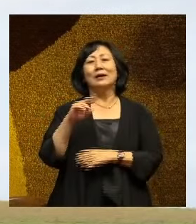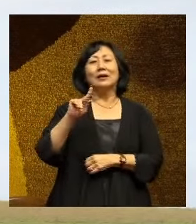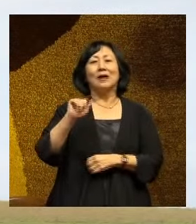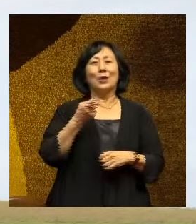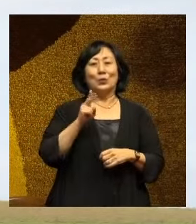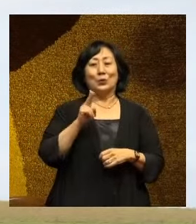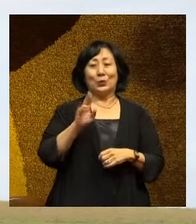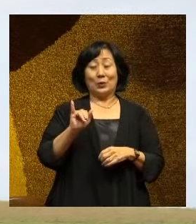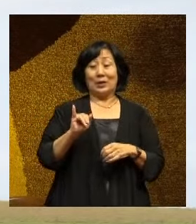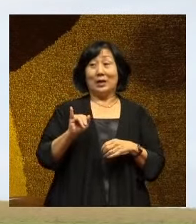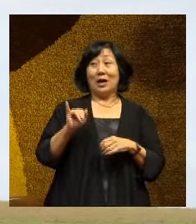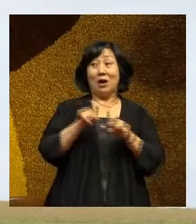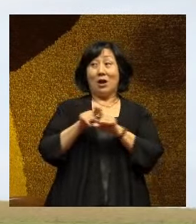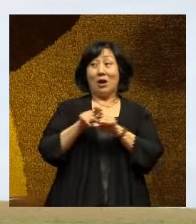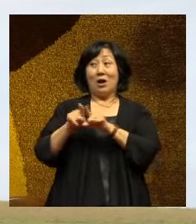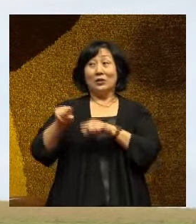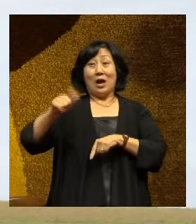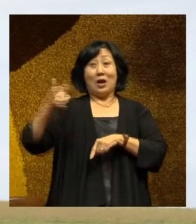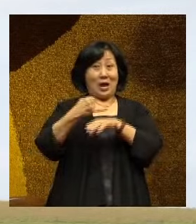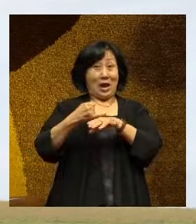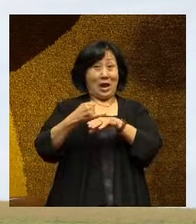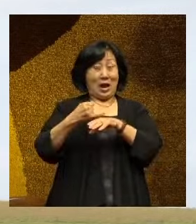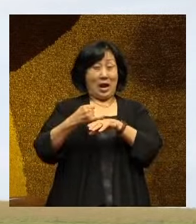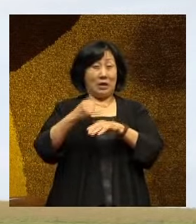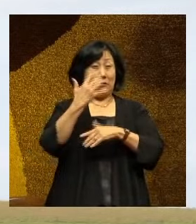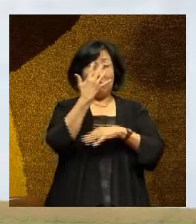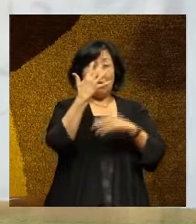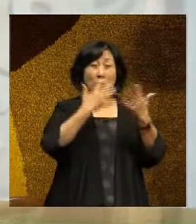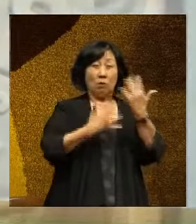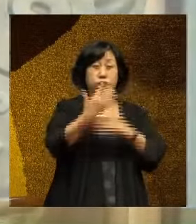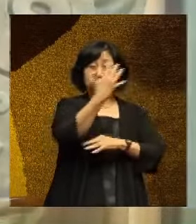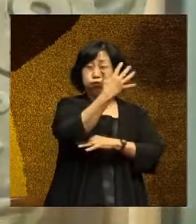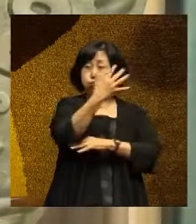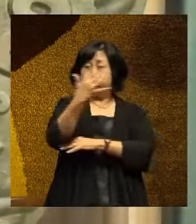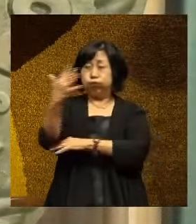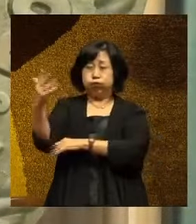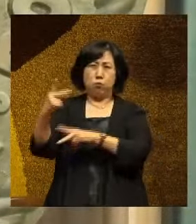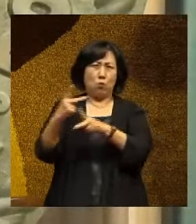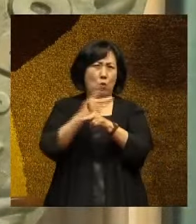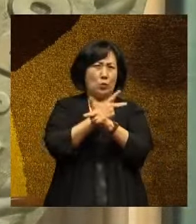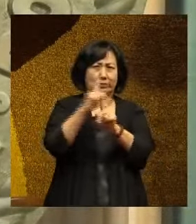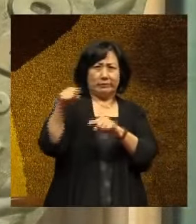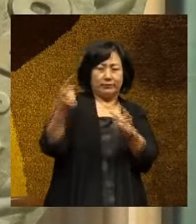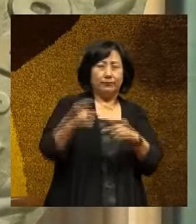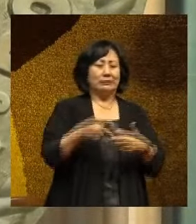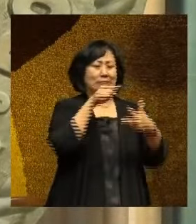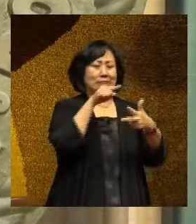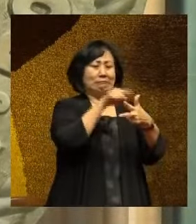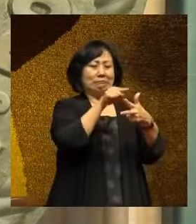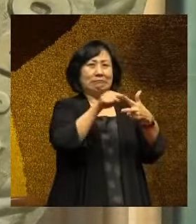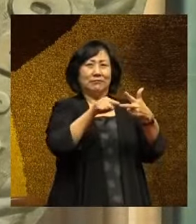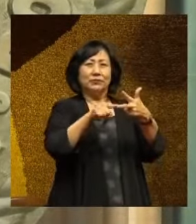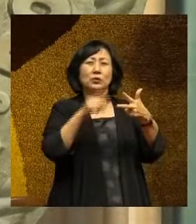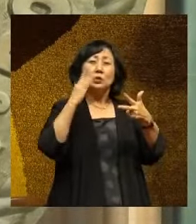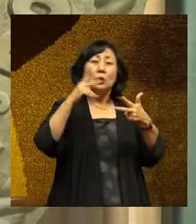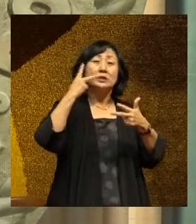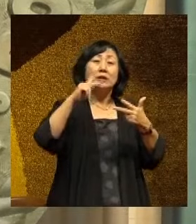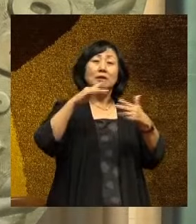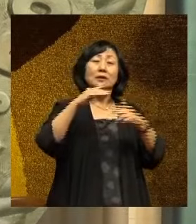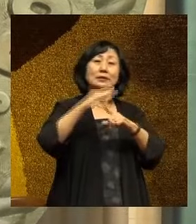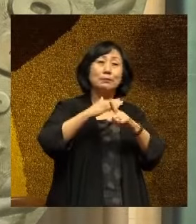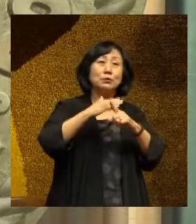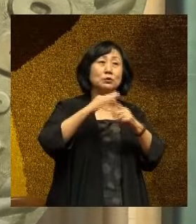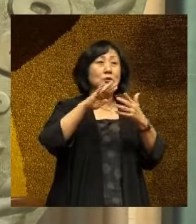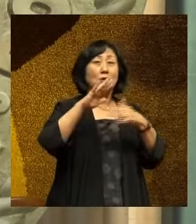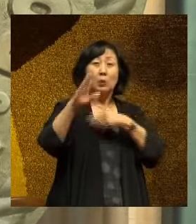Road wildfire, amongst the largest ever. We know that the climate crisis is real, but by